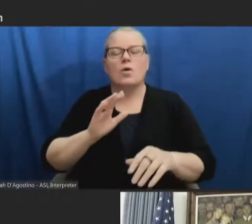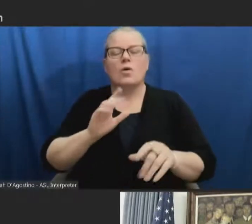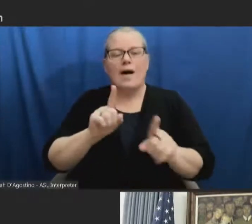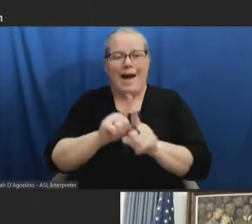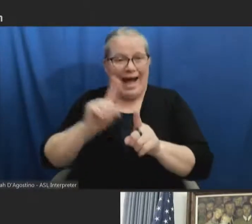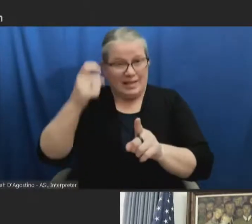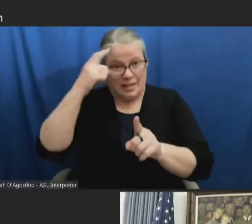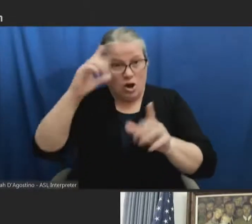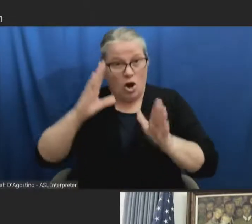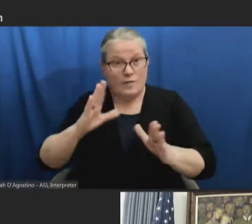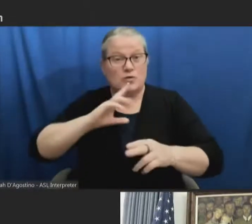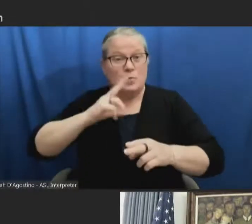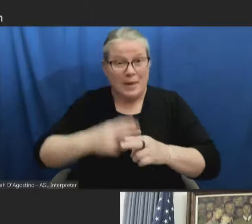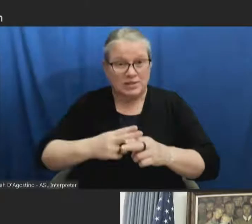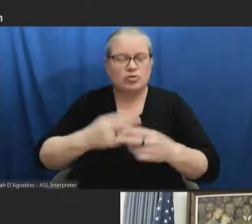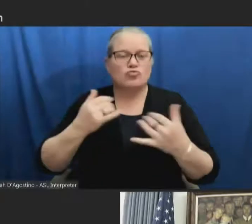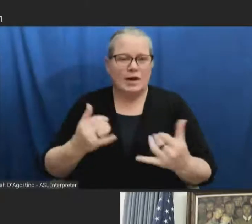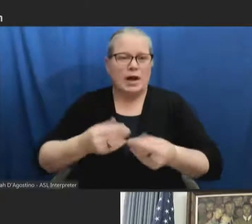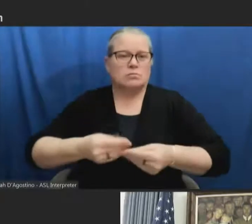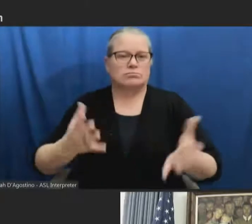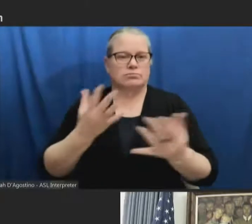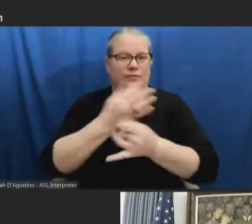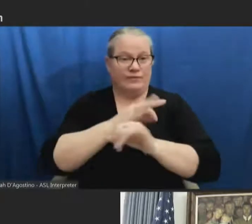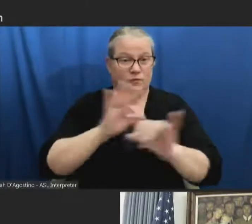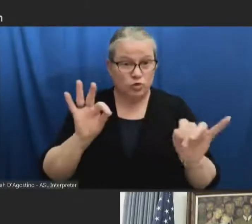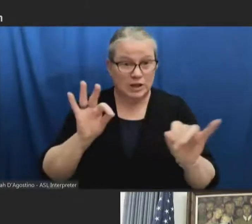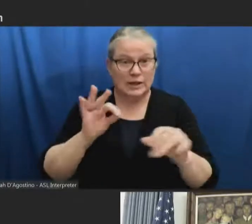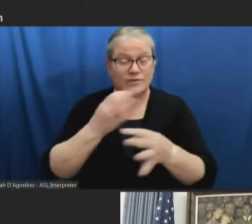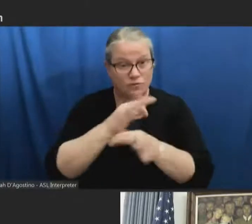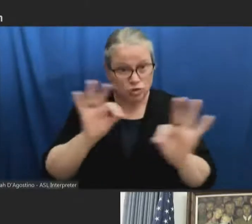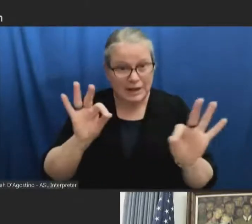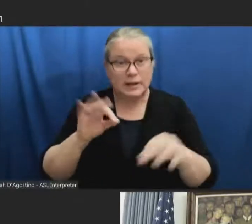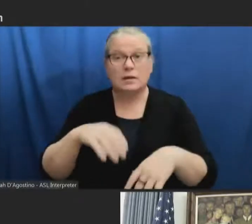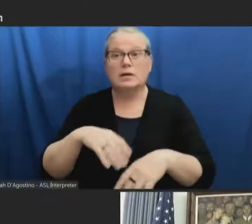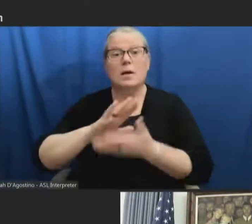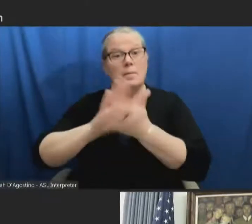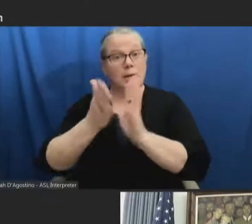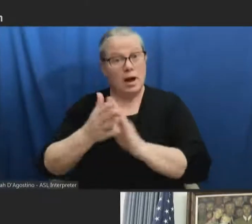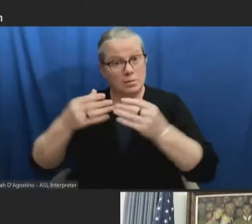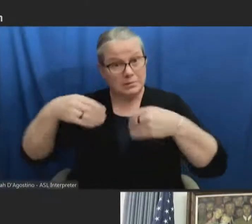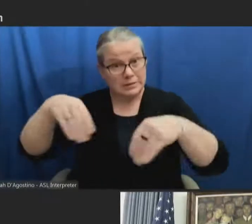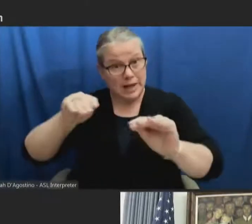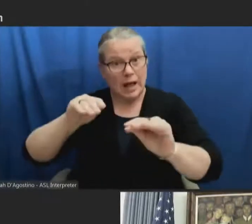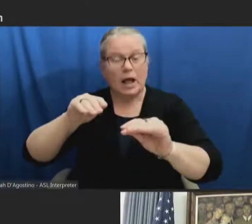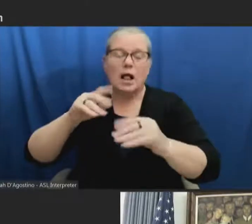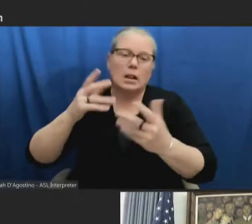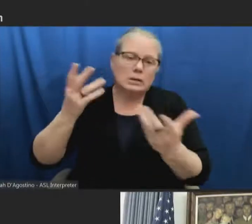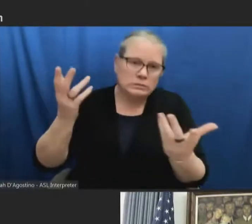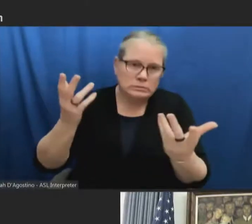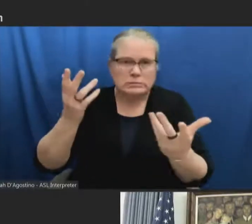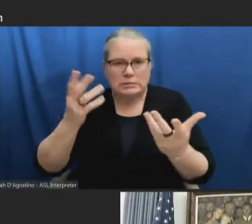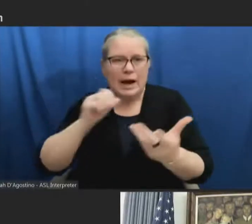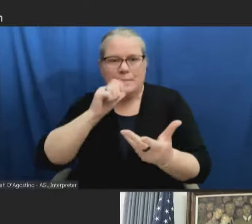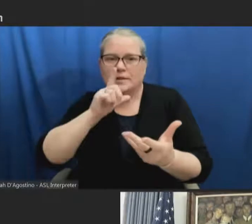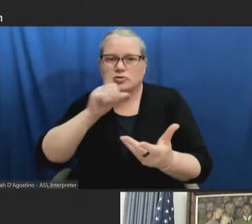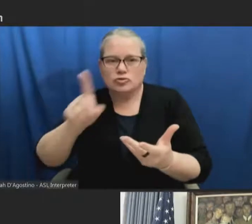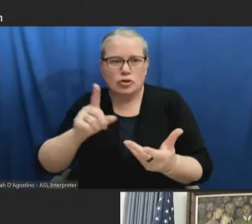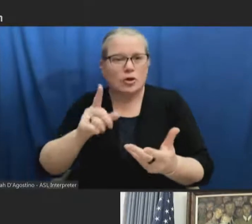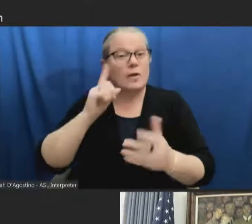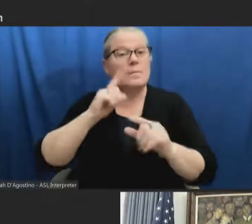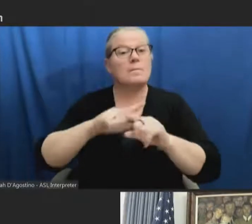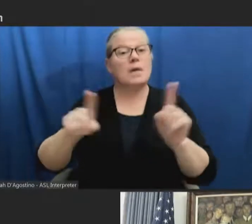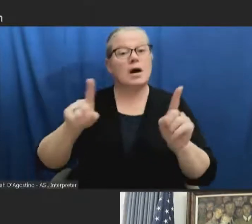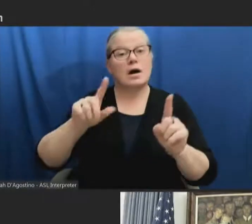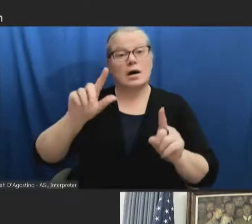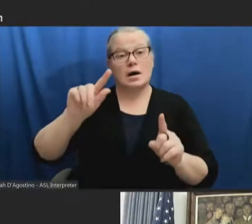what the situation is going to look like once this is put into a normal supply chain, but we've seen that Tamiflu has been widely accessible and covered